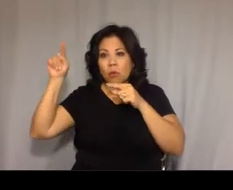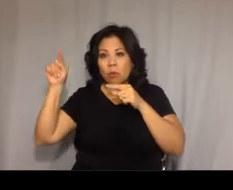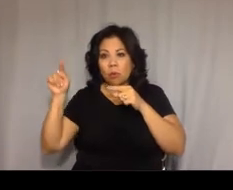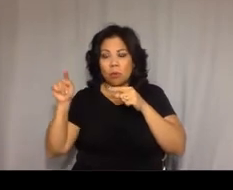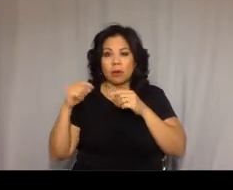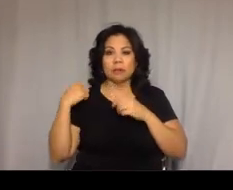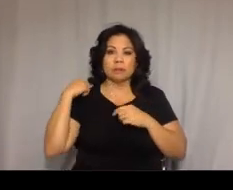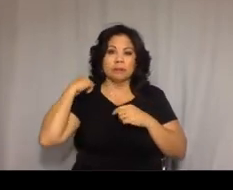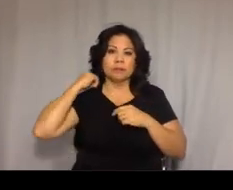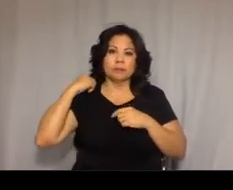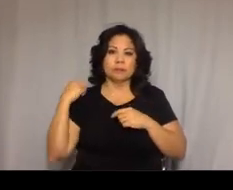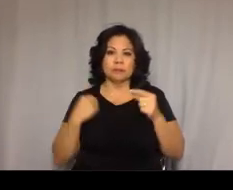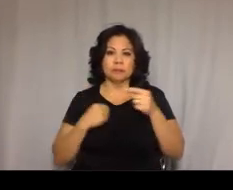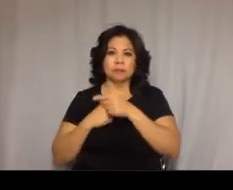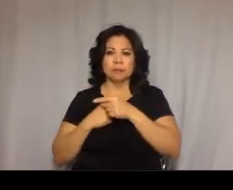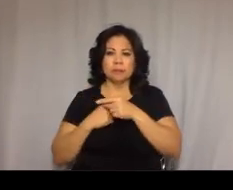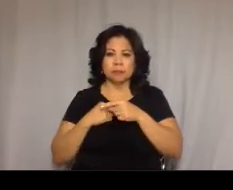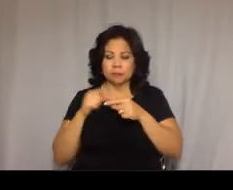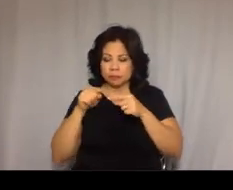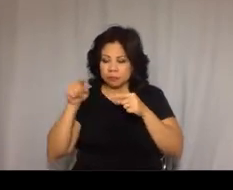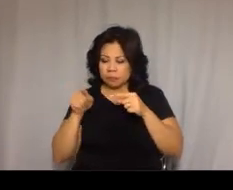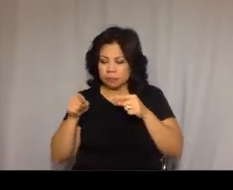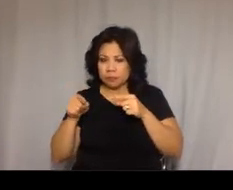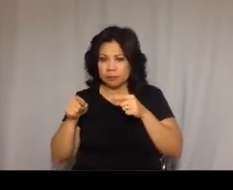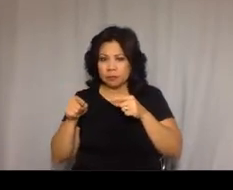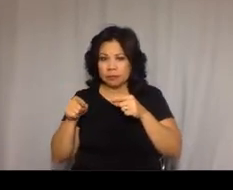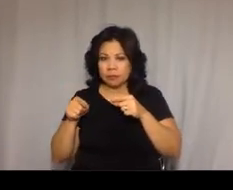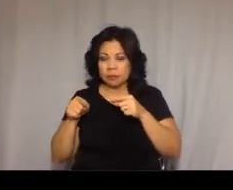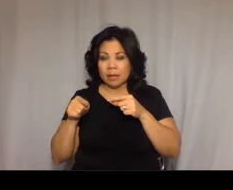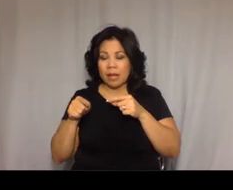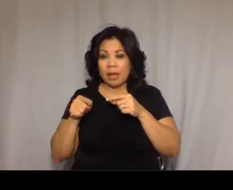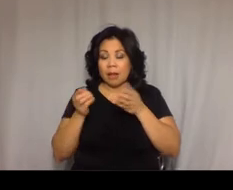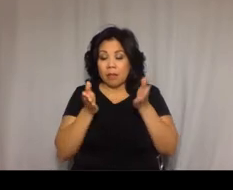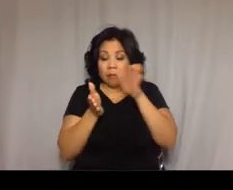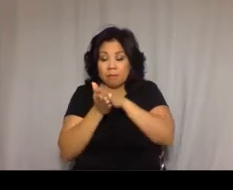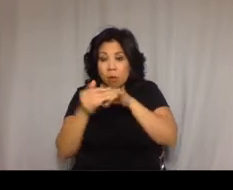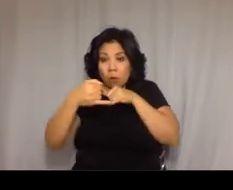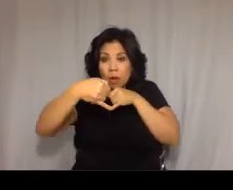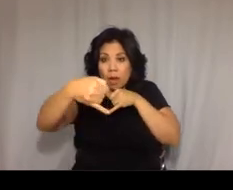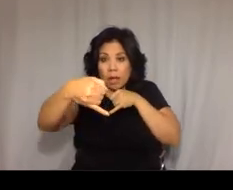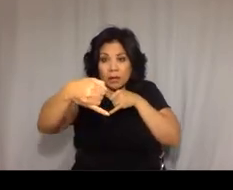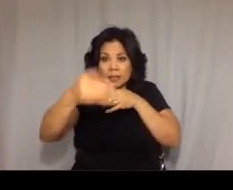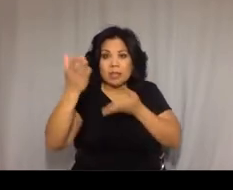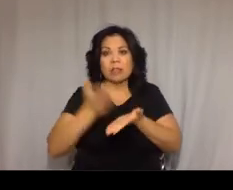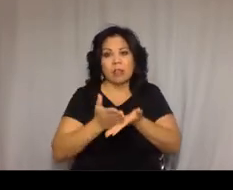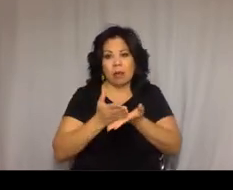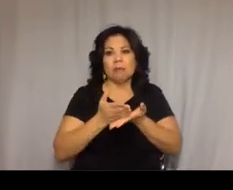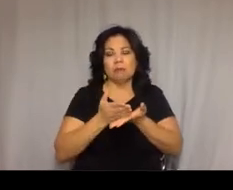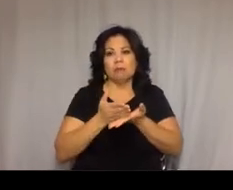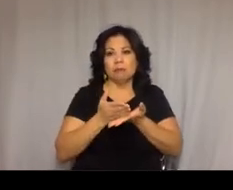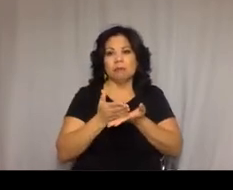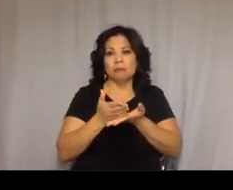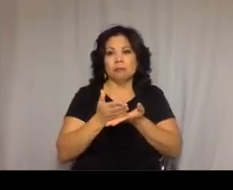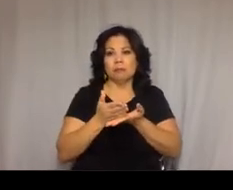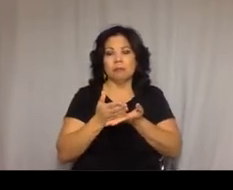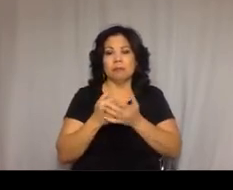make a little curve again, and end the wing right here on the fold line. I'm going to go ahead and take my marker and go over the